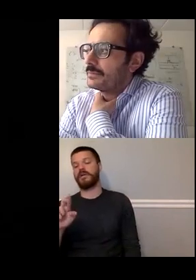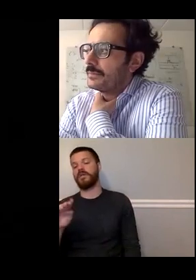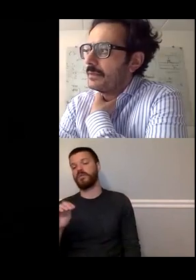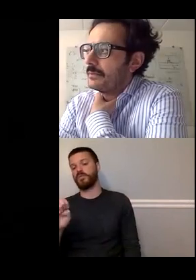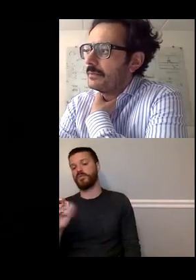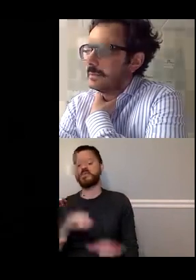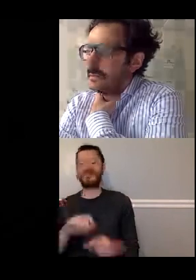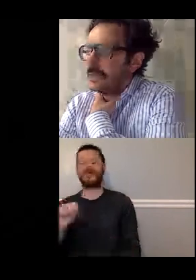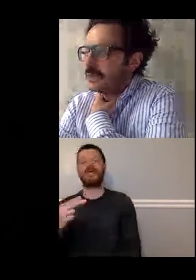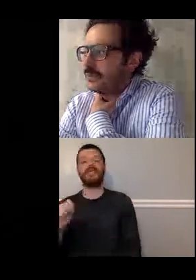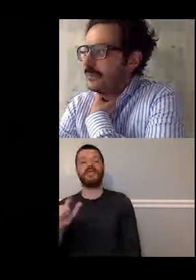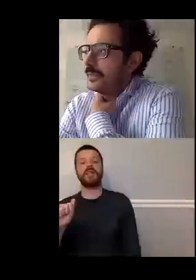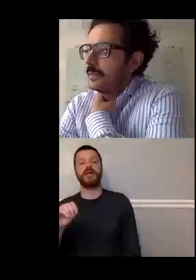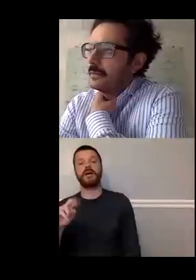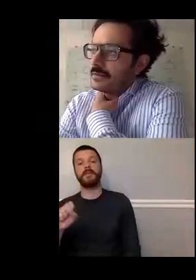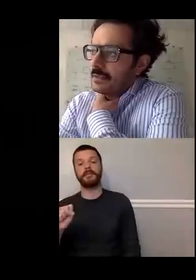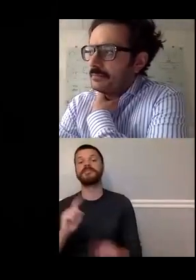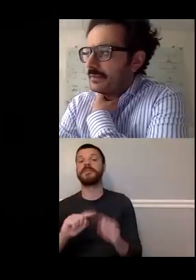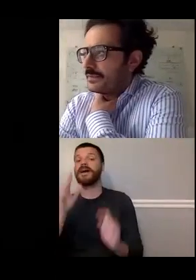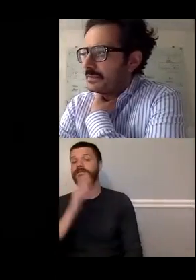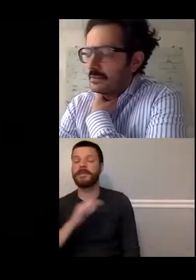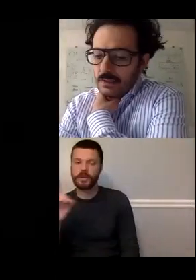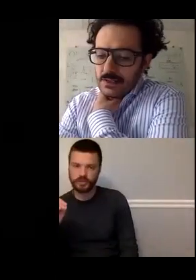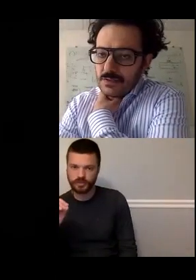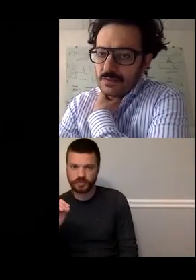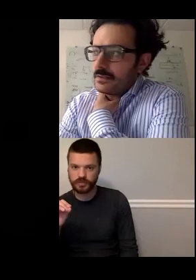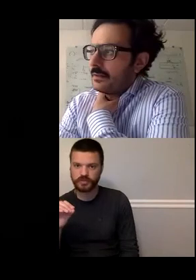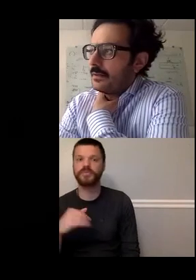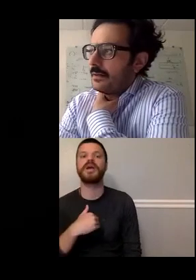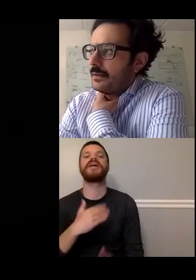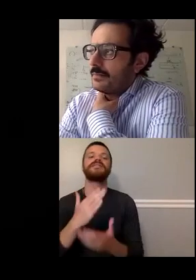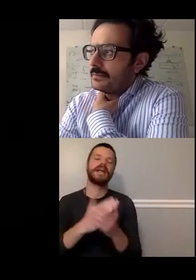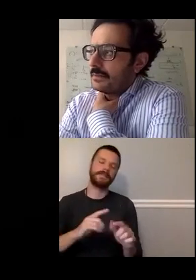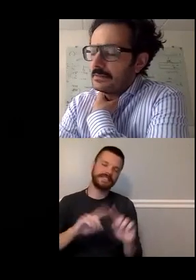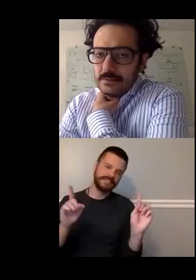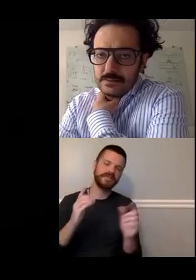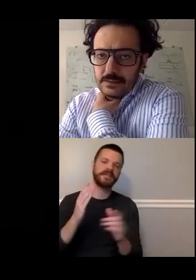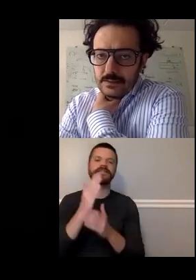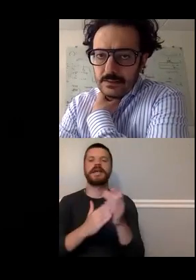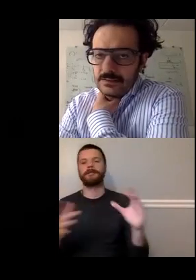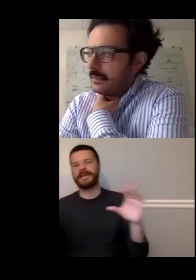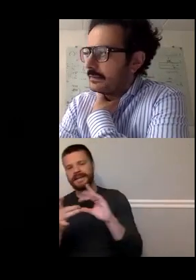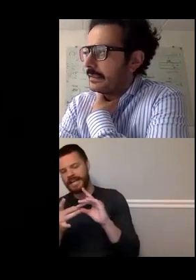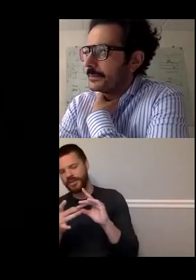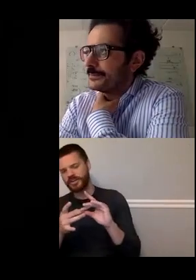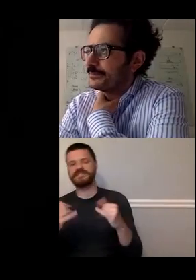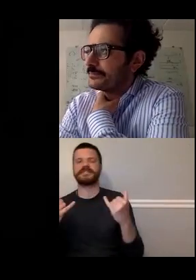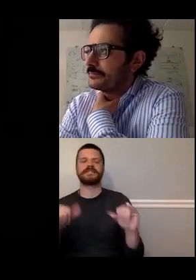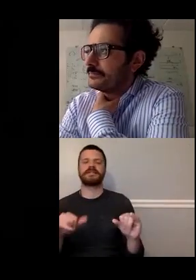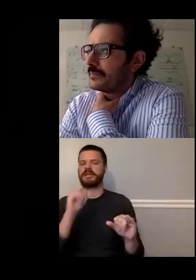thalamus, but females do. There are some differences in connections, but it's still